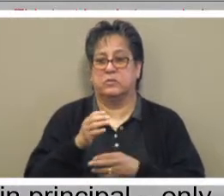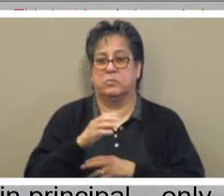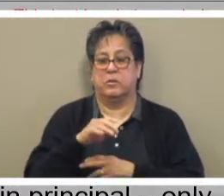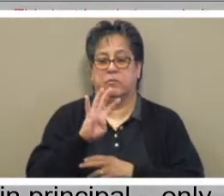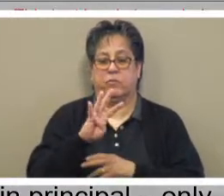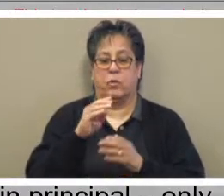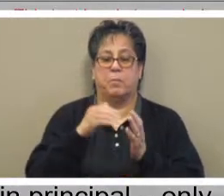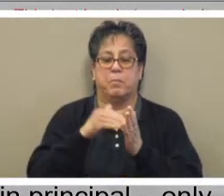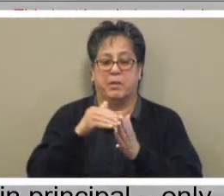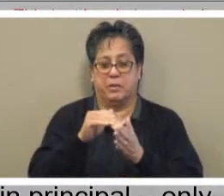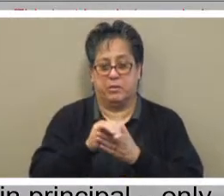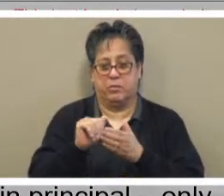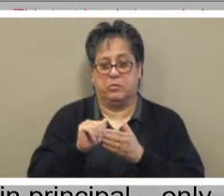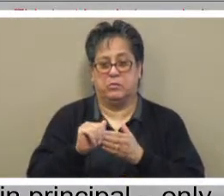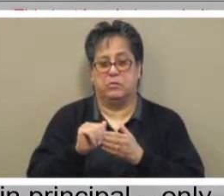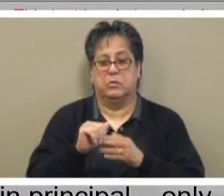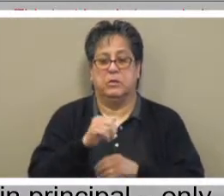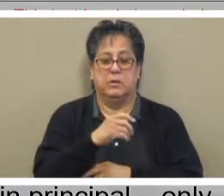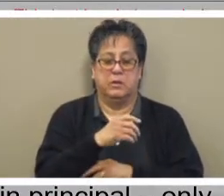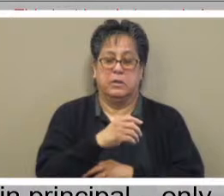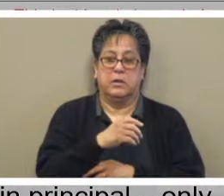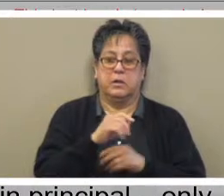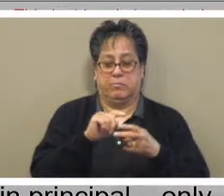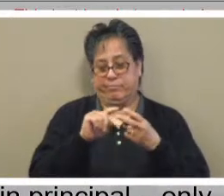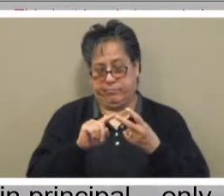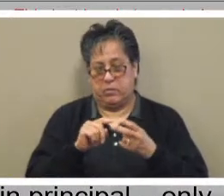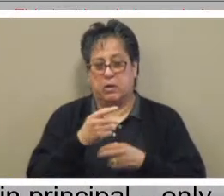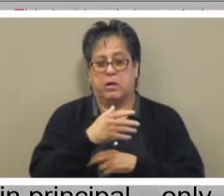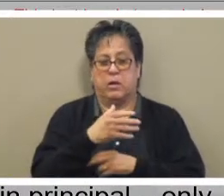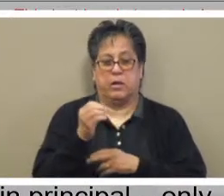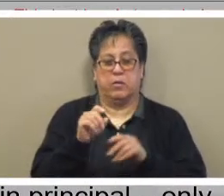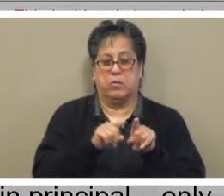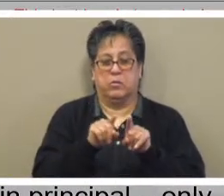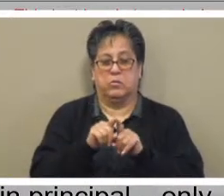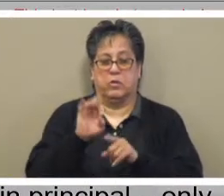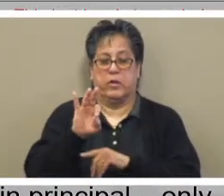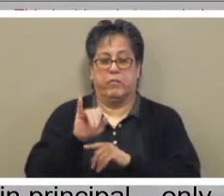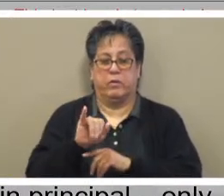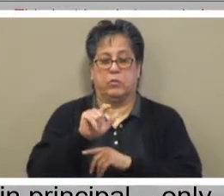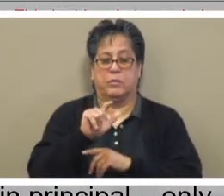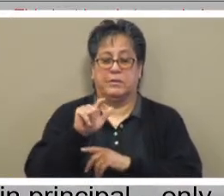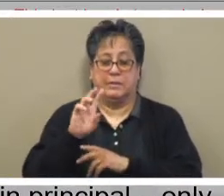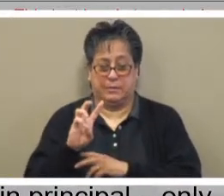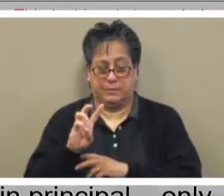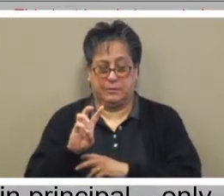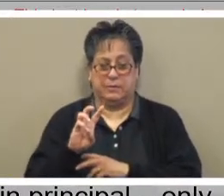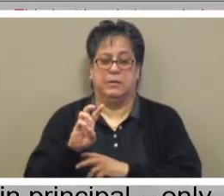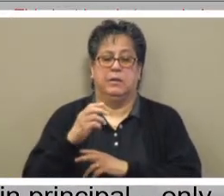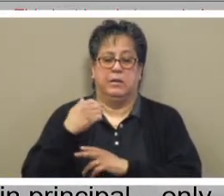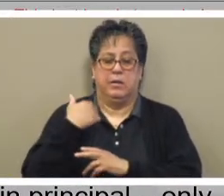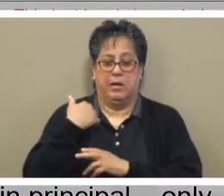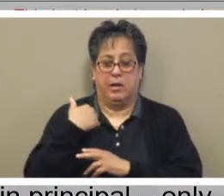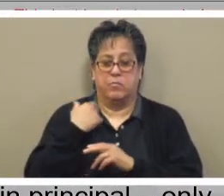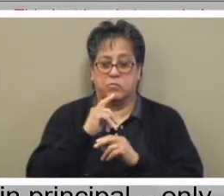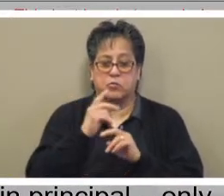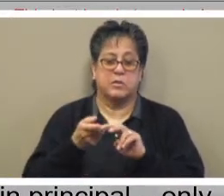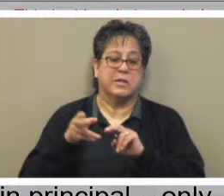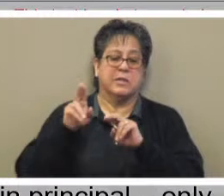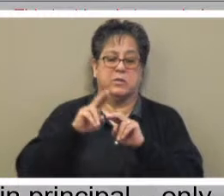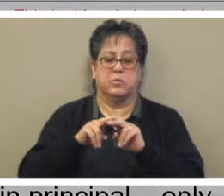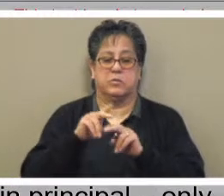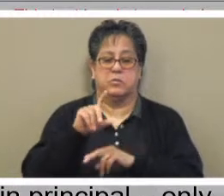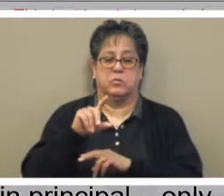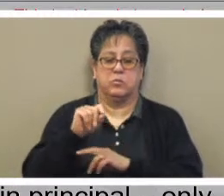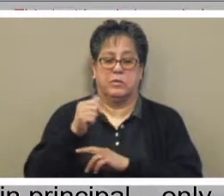$5.4 million between those two issuances. And then as we look ahead again in FY 2026, we do have a pretty substantial increase in the